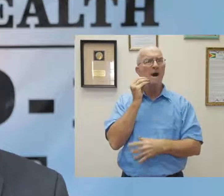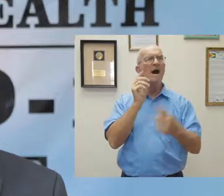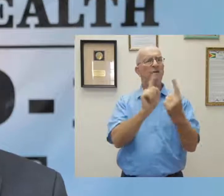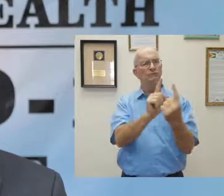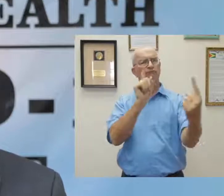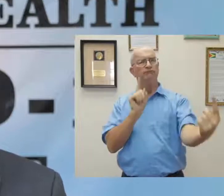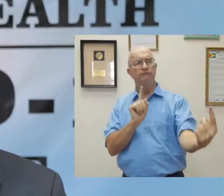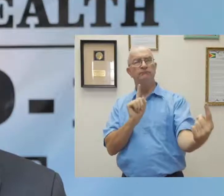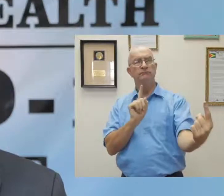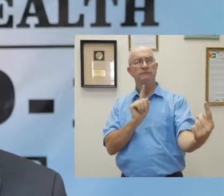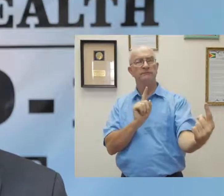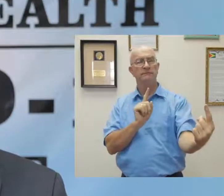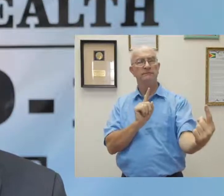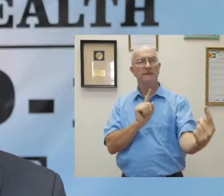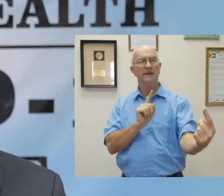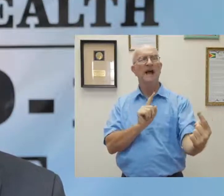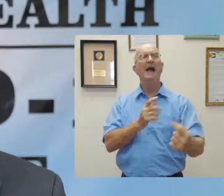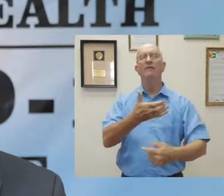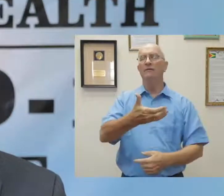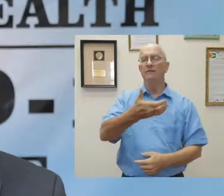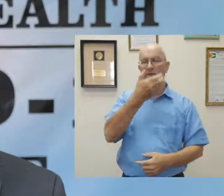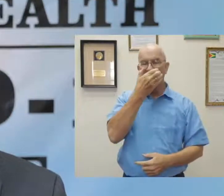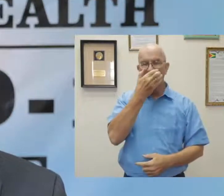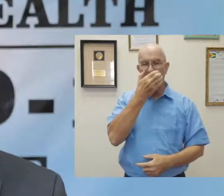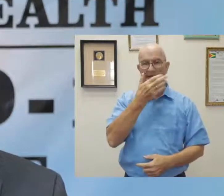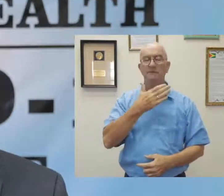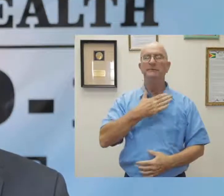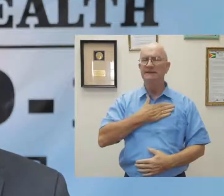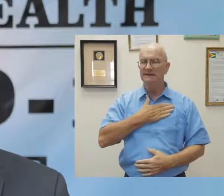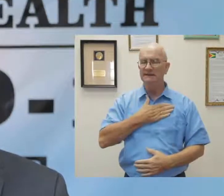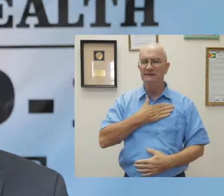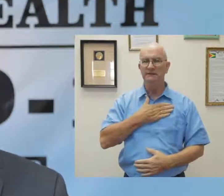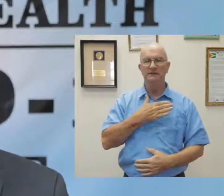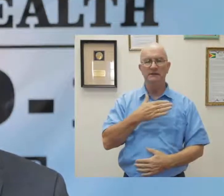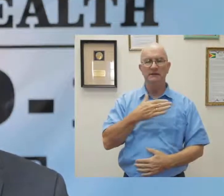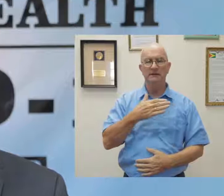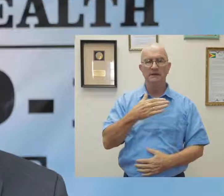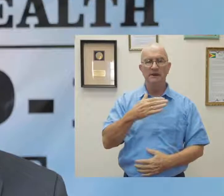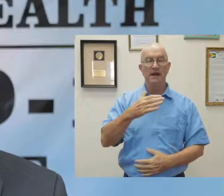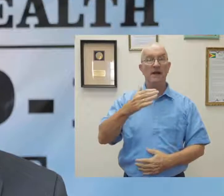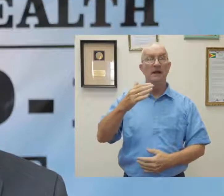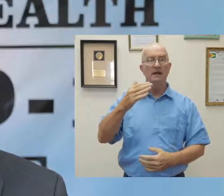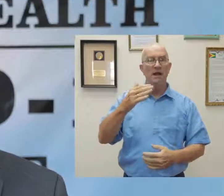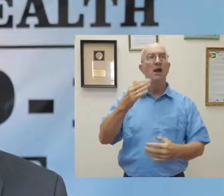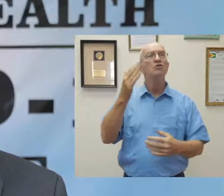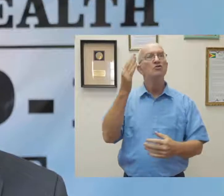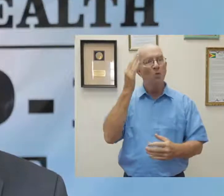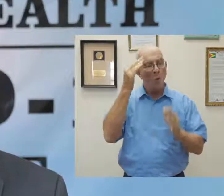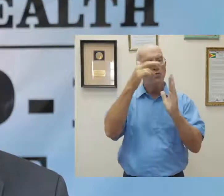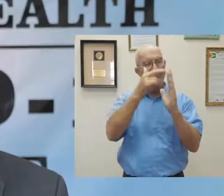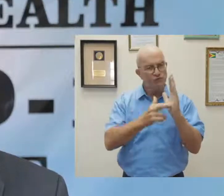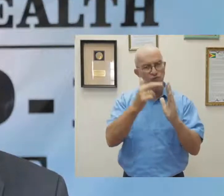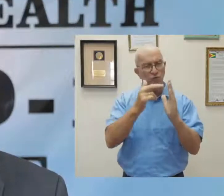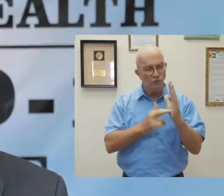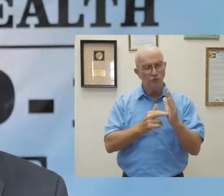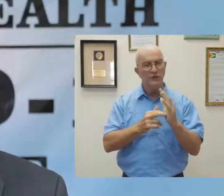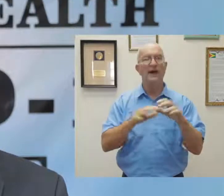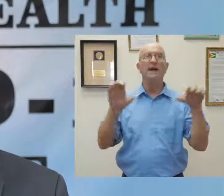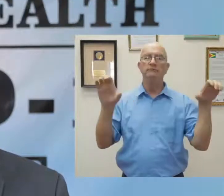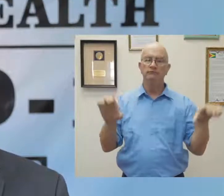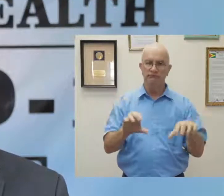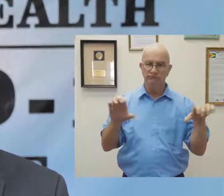Practice social distancing and wear your face masks. Get to know the recommended guidelines and put them into